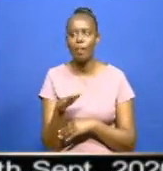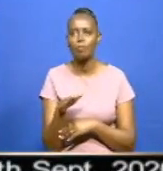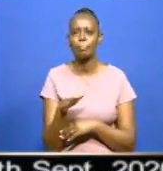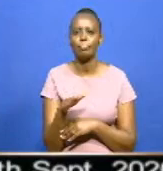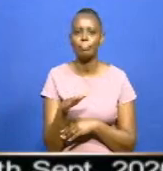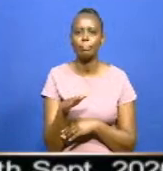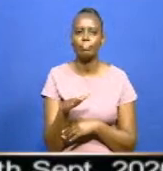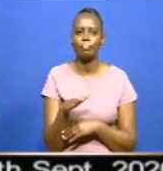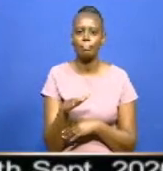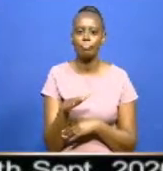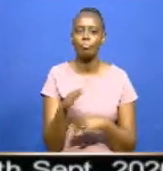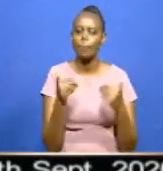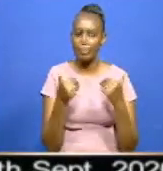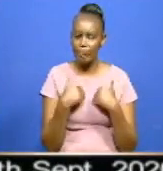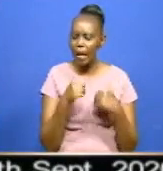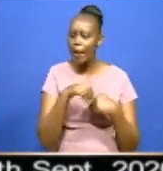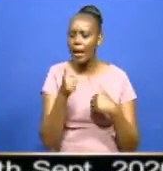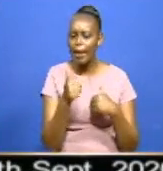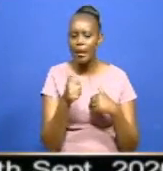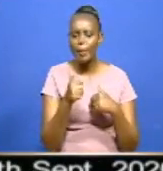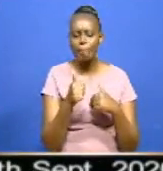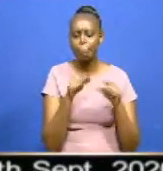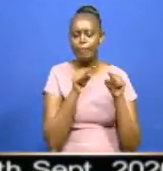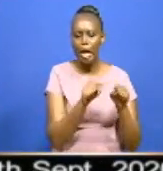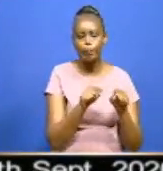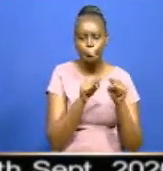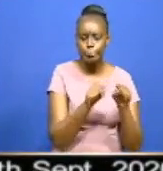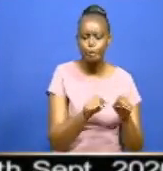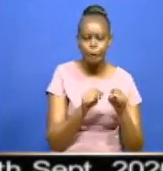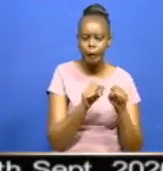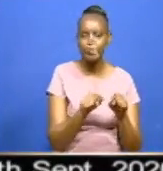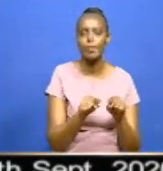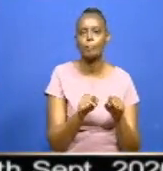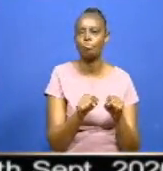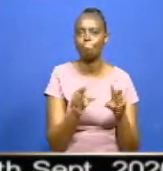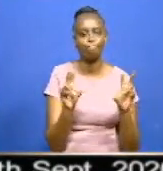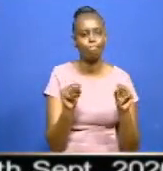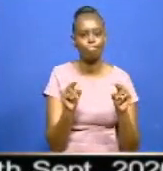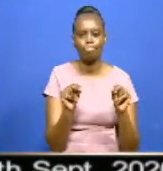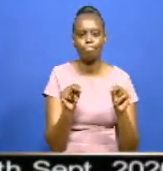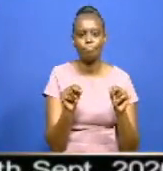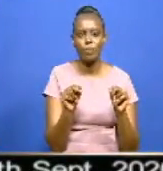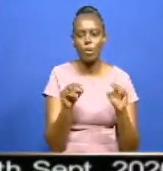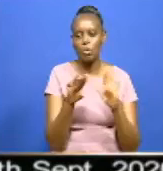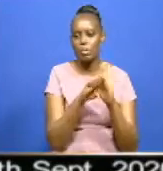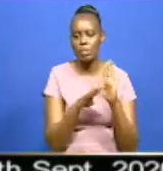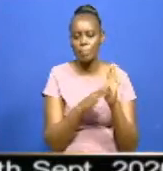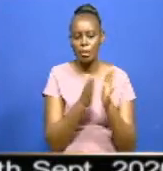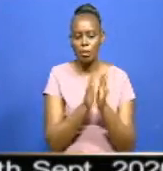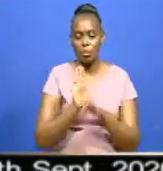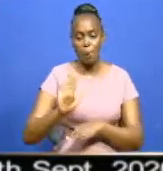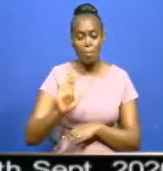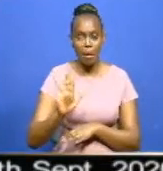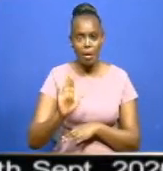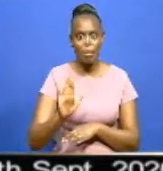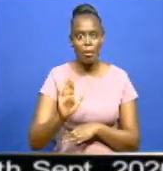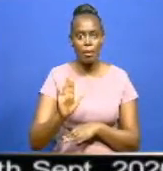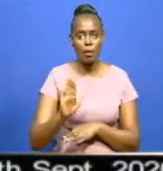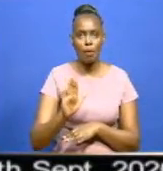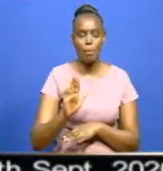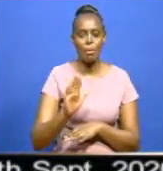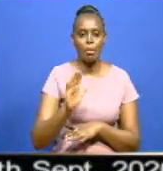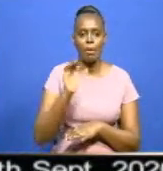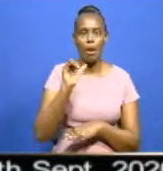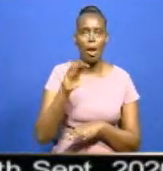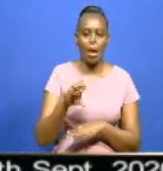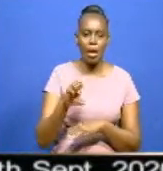Speaker, had any accusation nor any dark statement on her side pertaining AI holding in